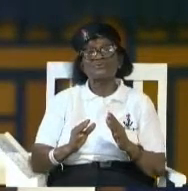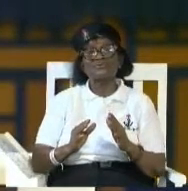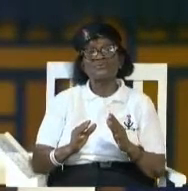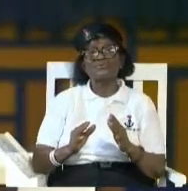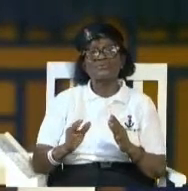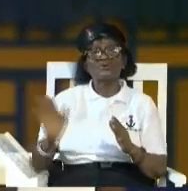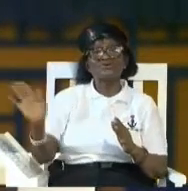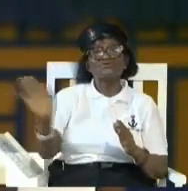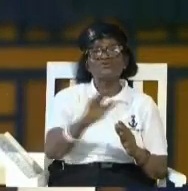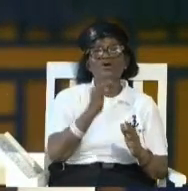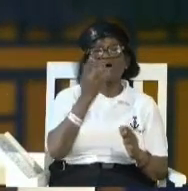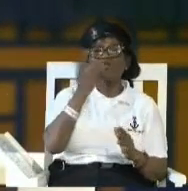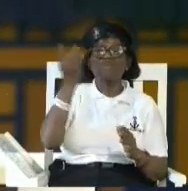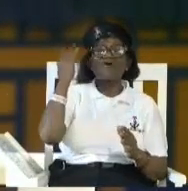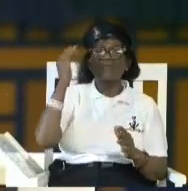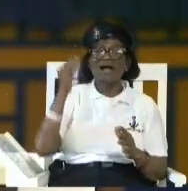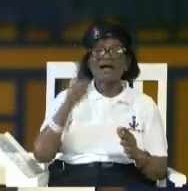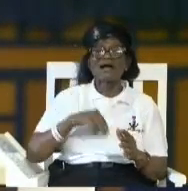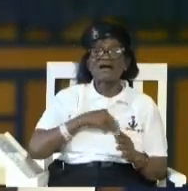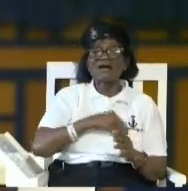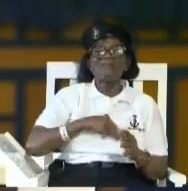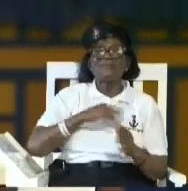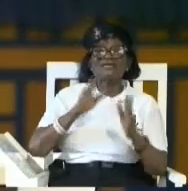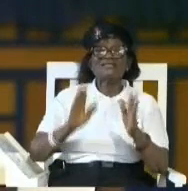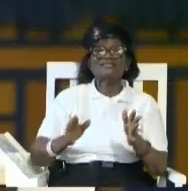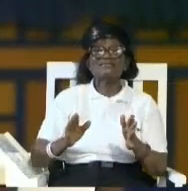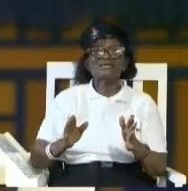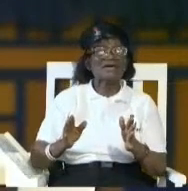Your former minister